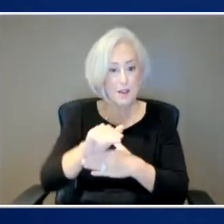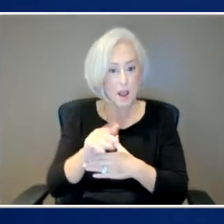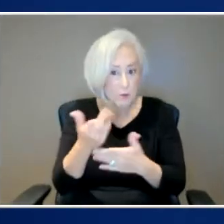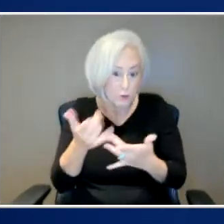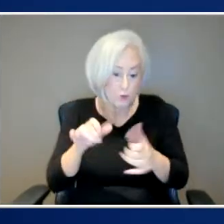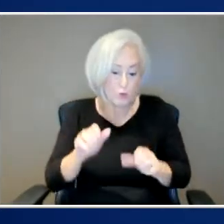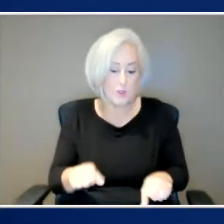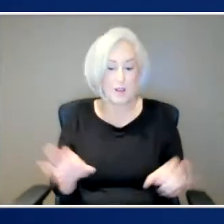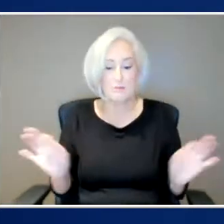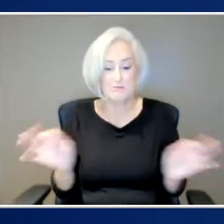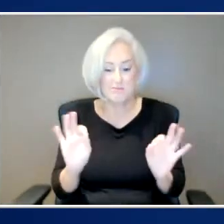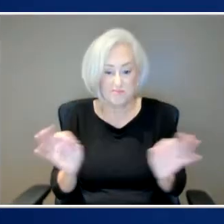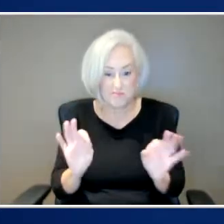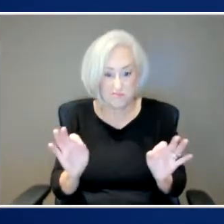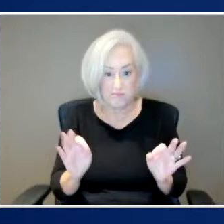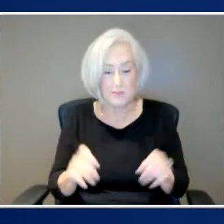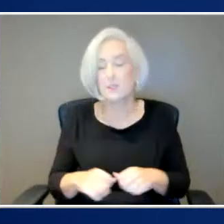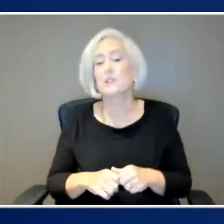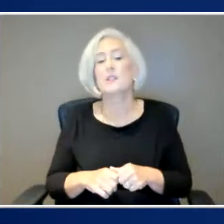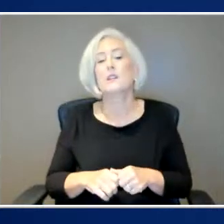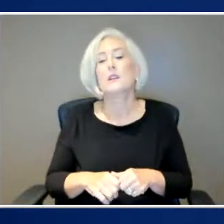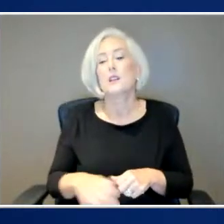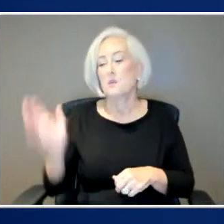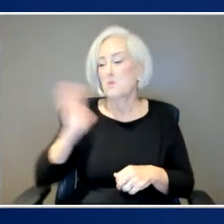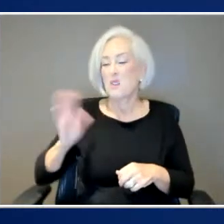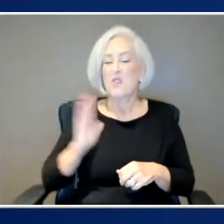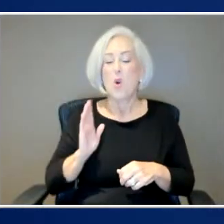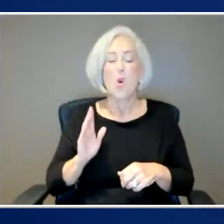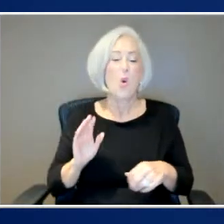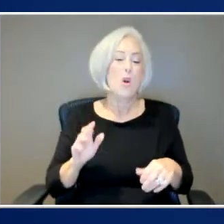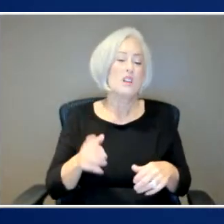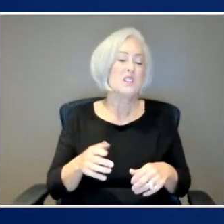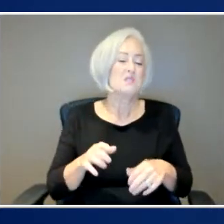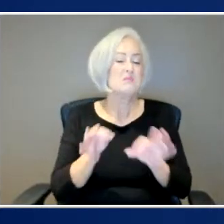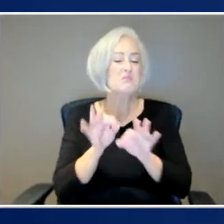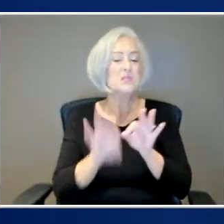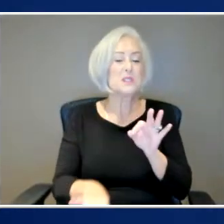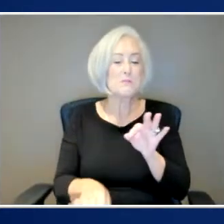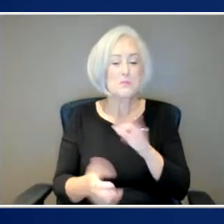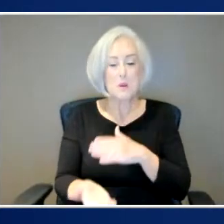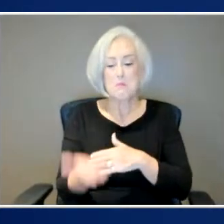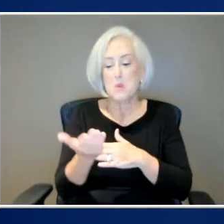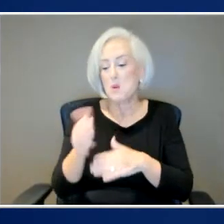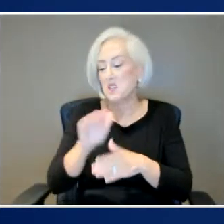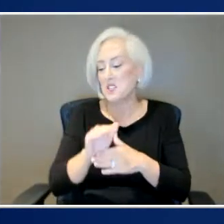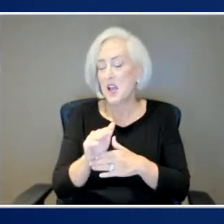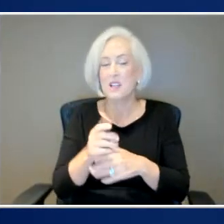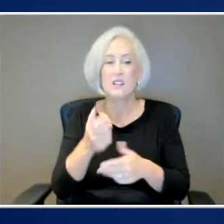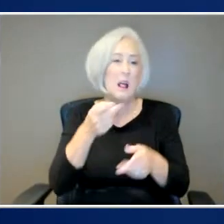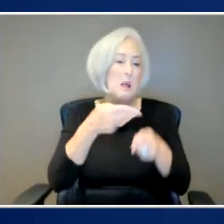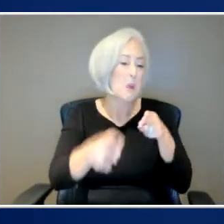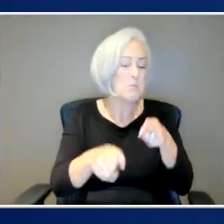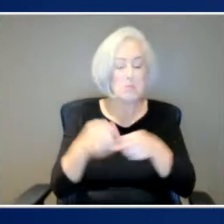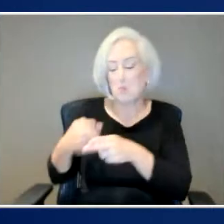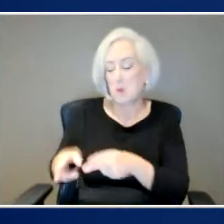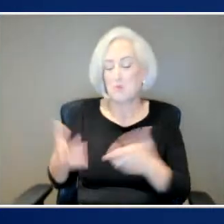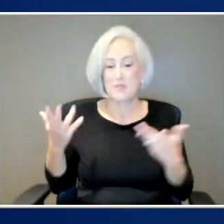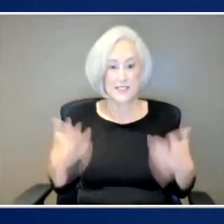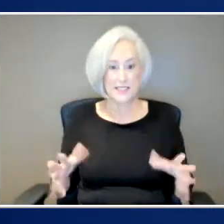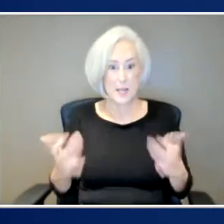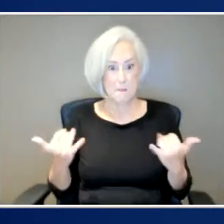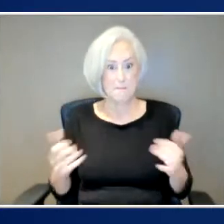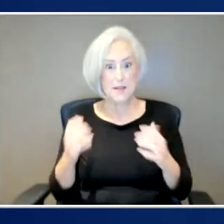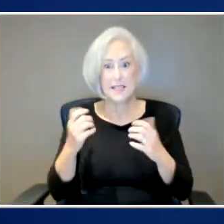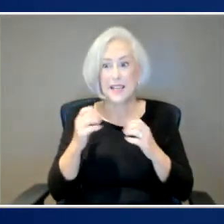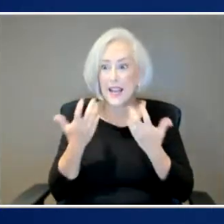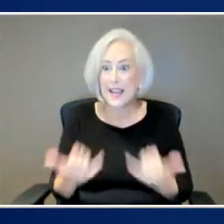well regulated, not too overwhelming. But now in this 24-hour news cycle, you know, and there's a lot of stuff that's just opinions,